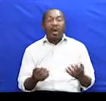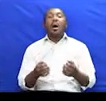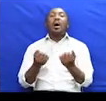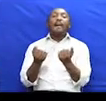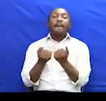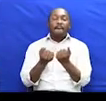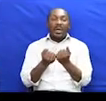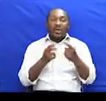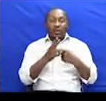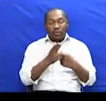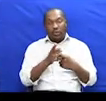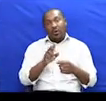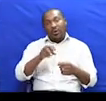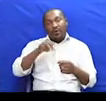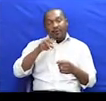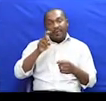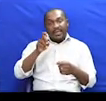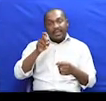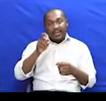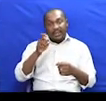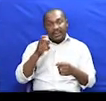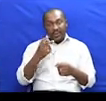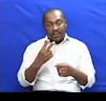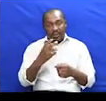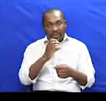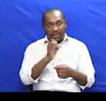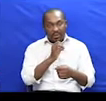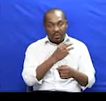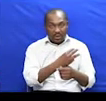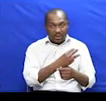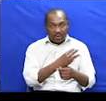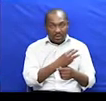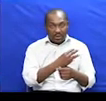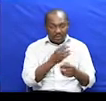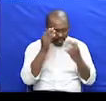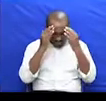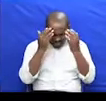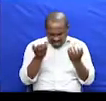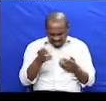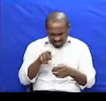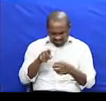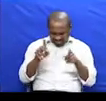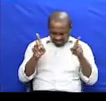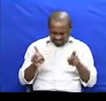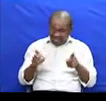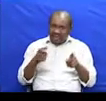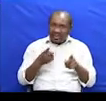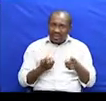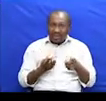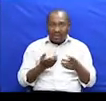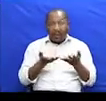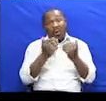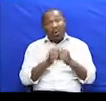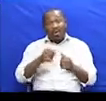solution of metal carbonate. So it was a solution of metal carbonate. Metal carbonate, we don't know what was this metal. Whether